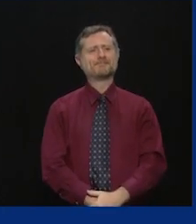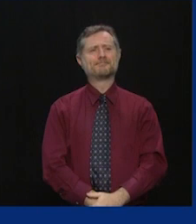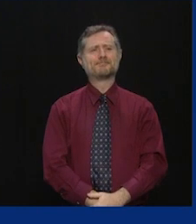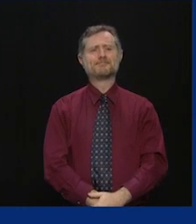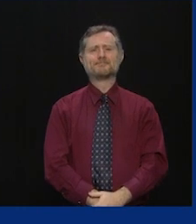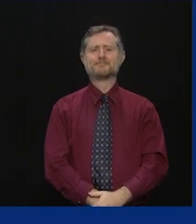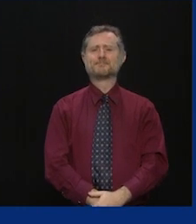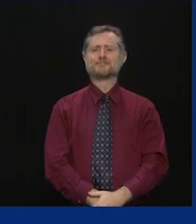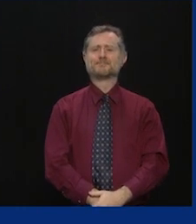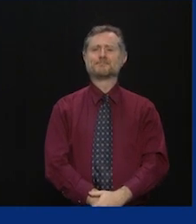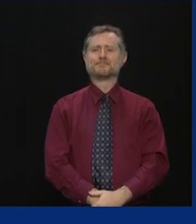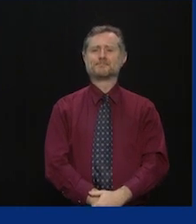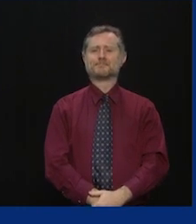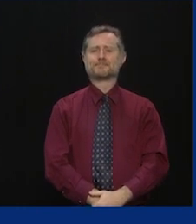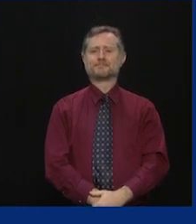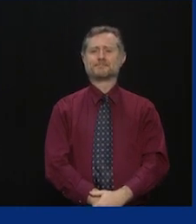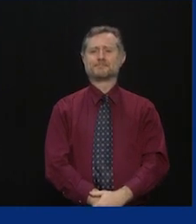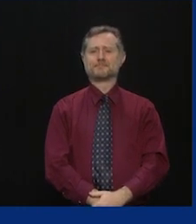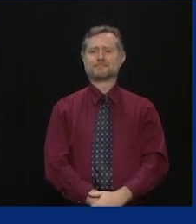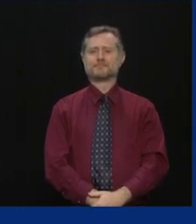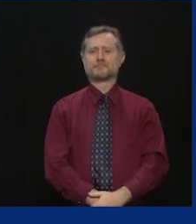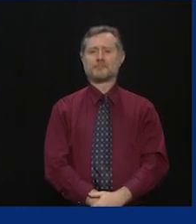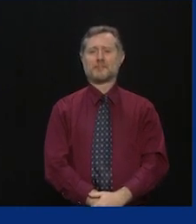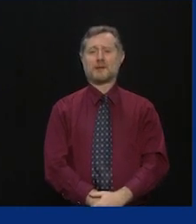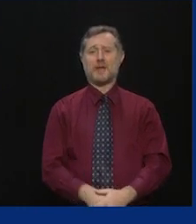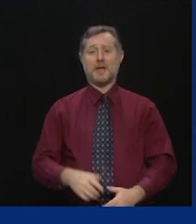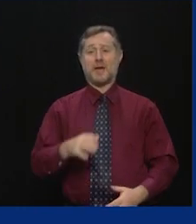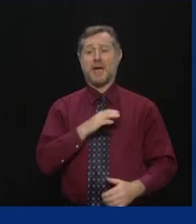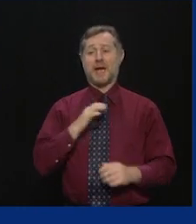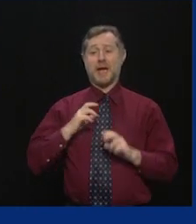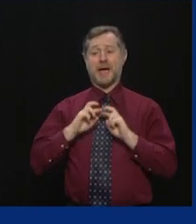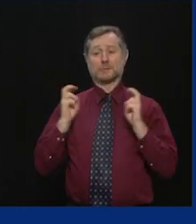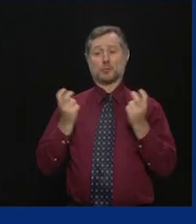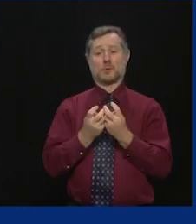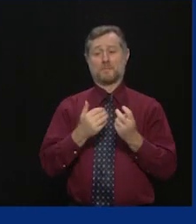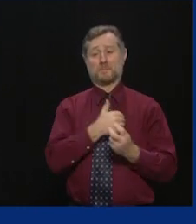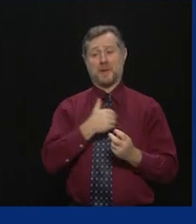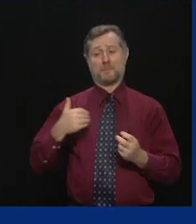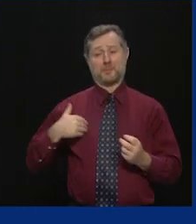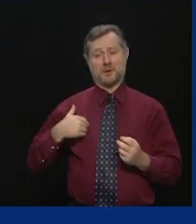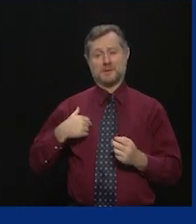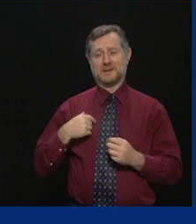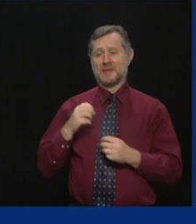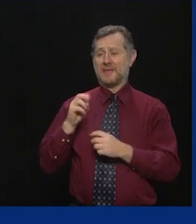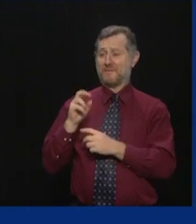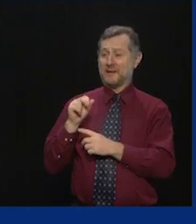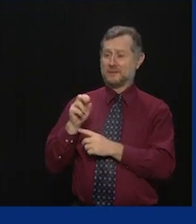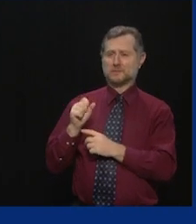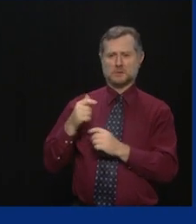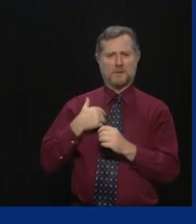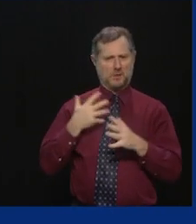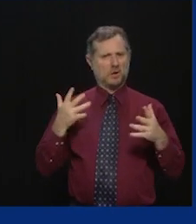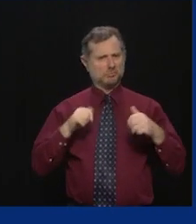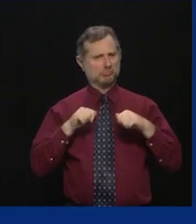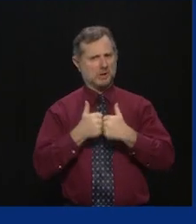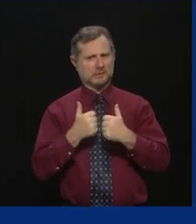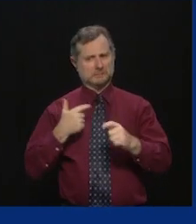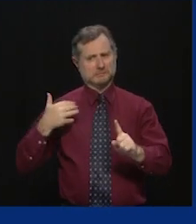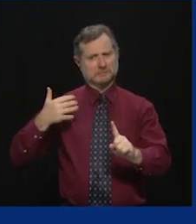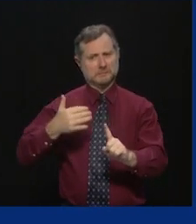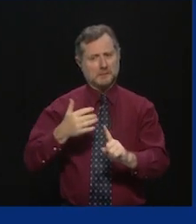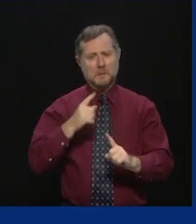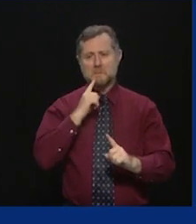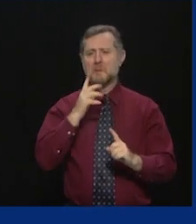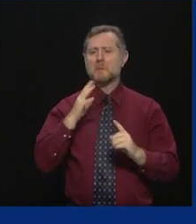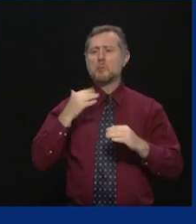I know we have Councilmember Malik Evans here. We'll have a lot of challenges ahead, but we'll certainly be able to meet them well as our council members who are